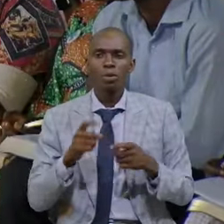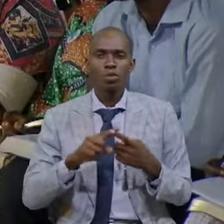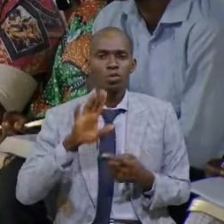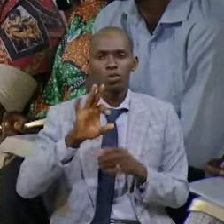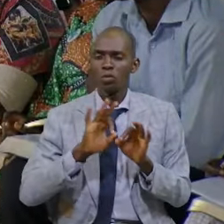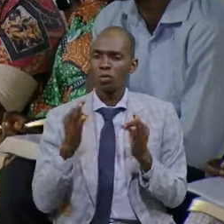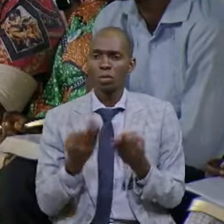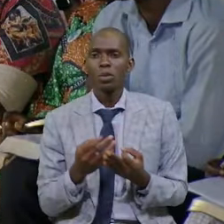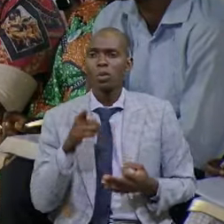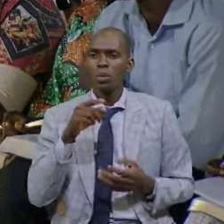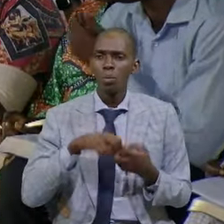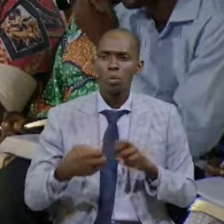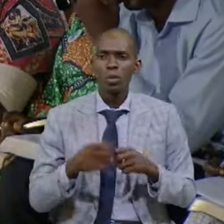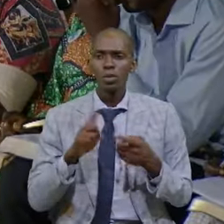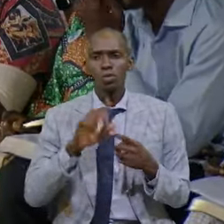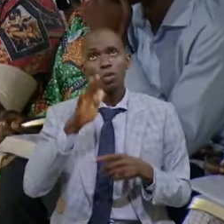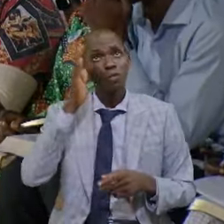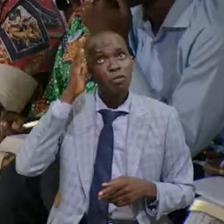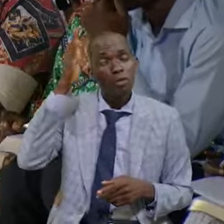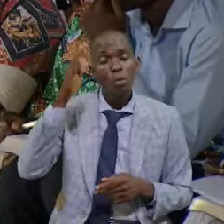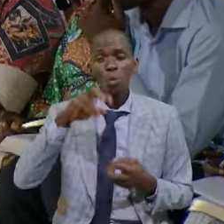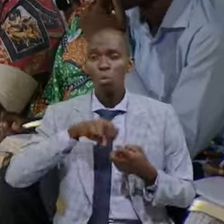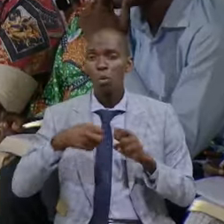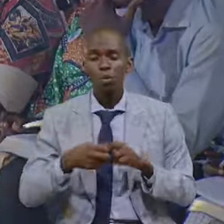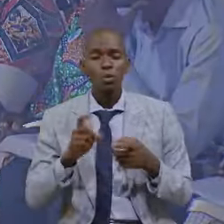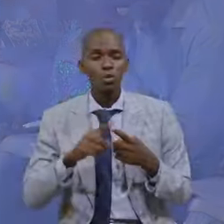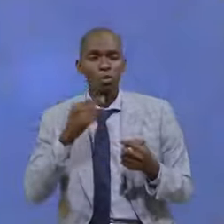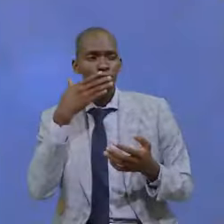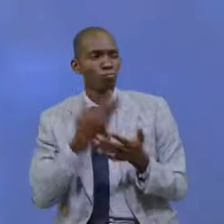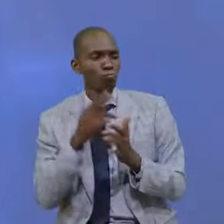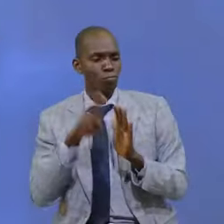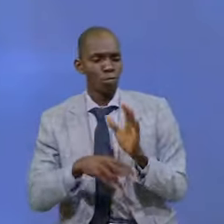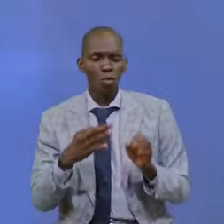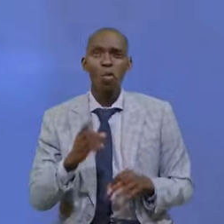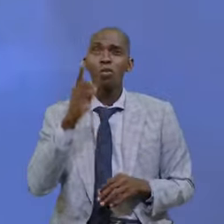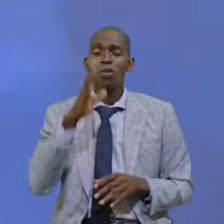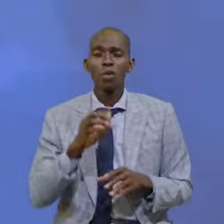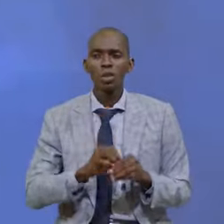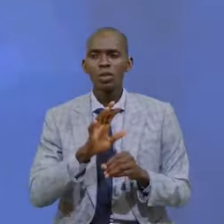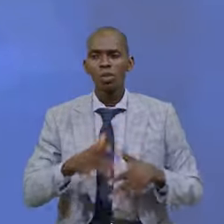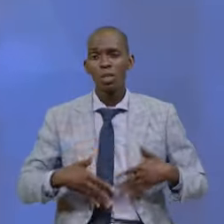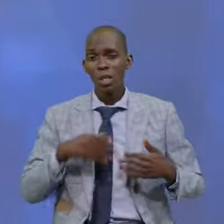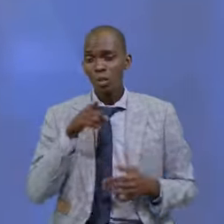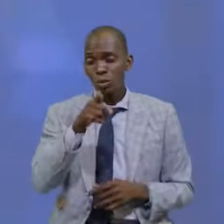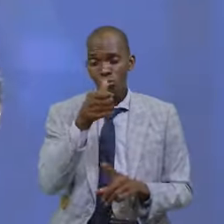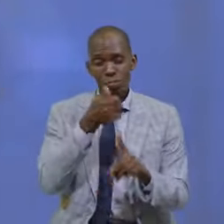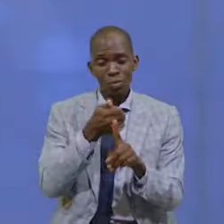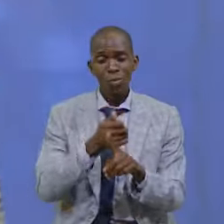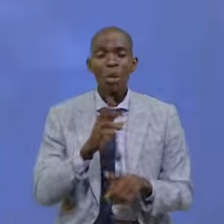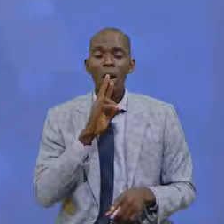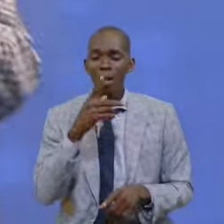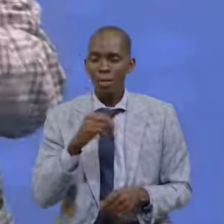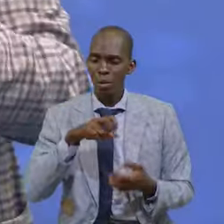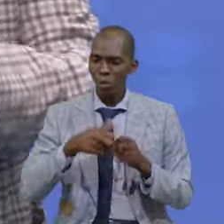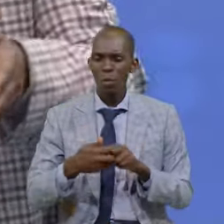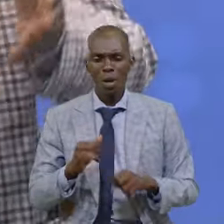to your future, a problem to the goodness of God in your life. You are the problem. I found you. It says,